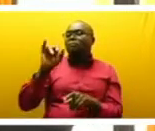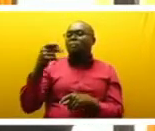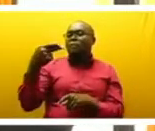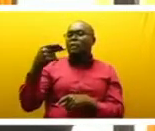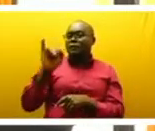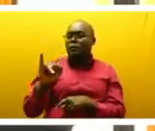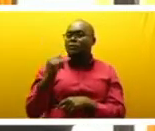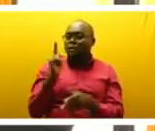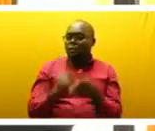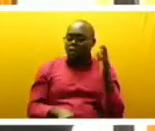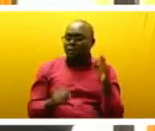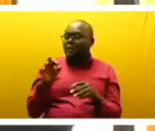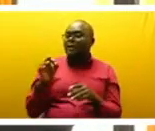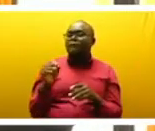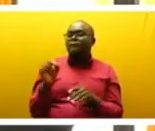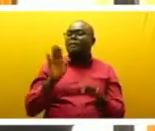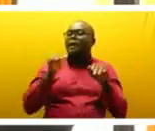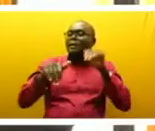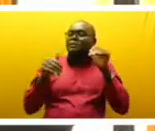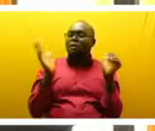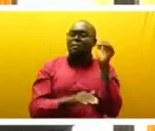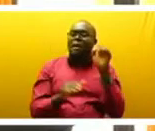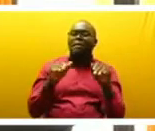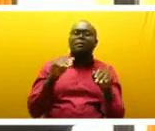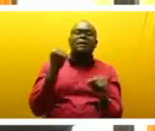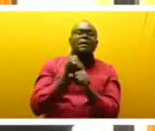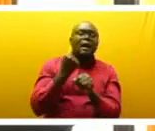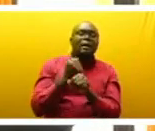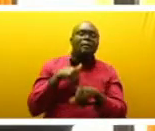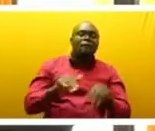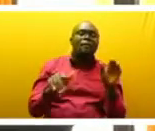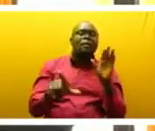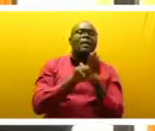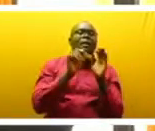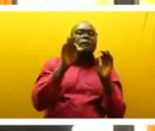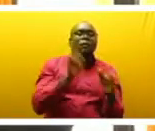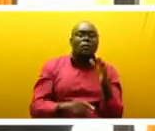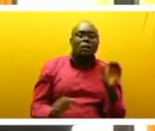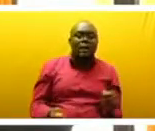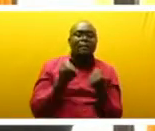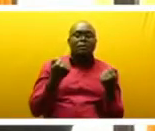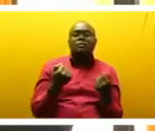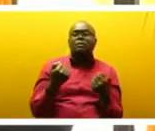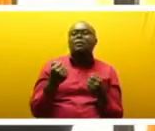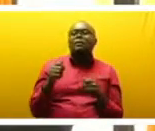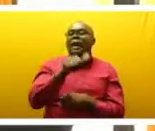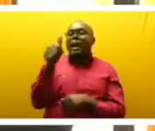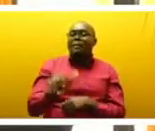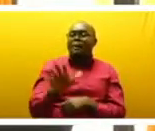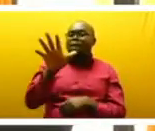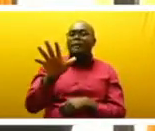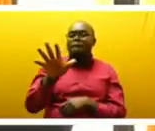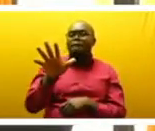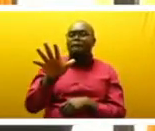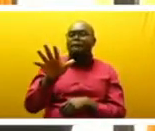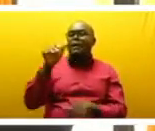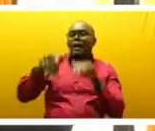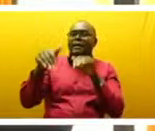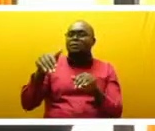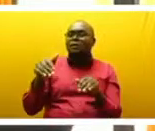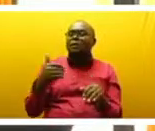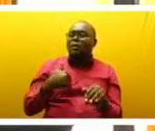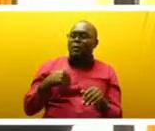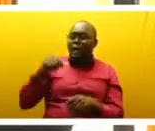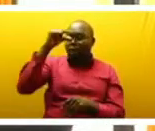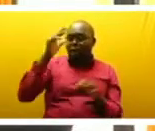that if this election were badly conducted, not in accordance with the law, what about the other 5-tier elections where we have governors